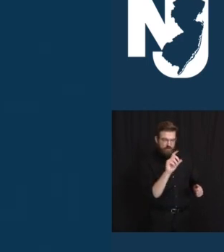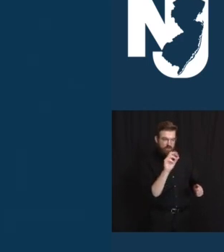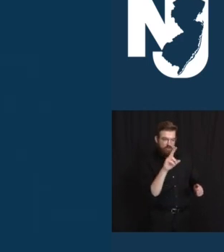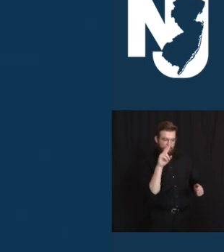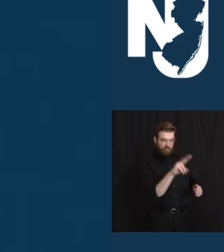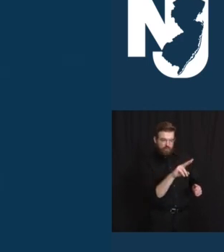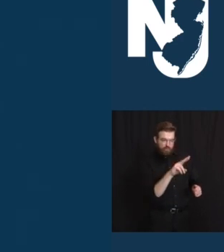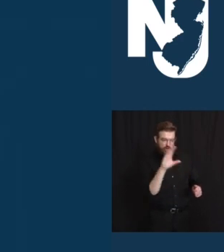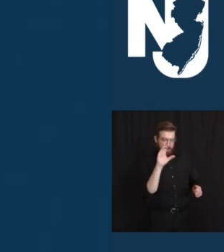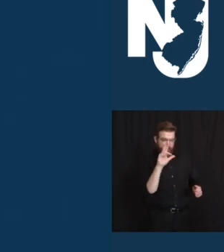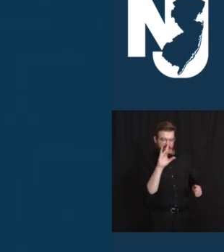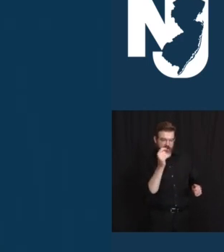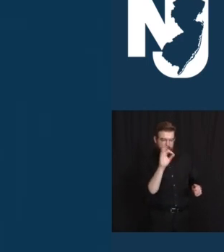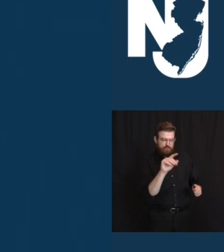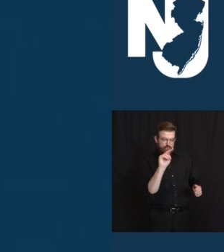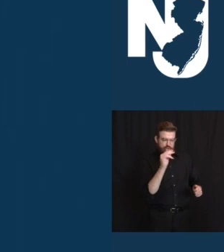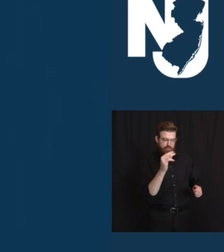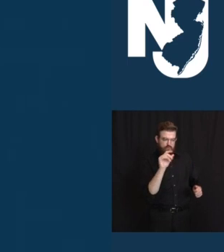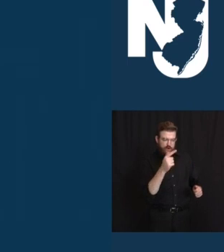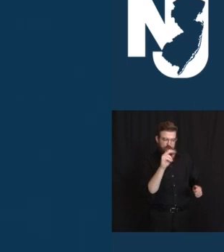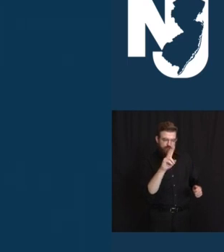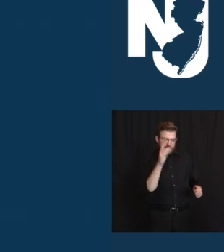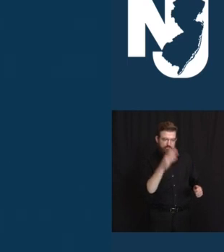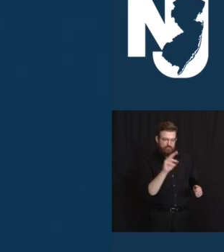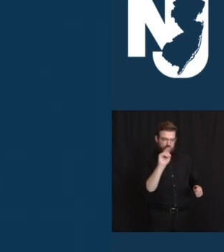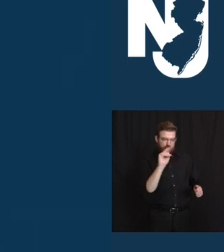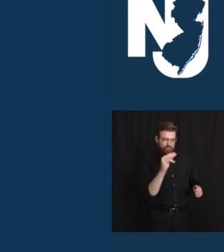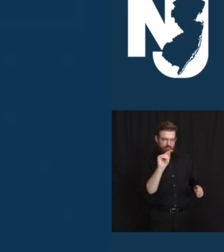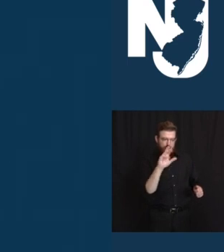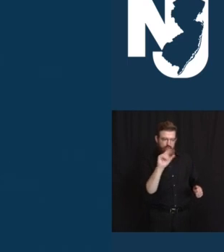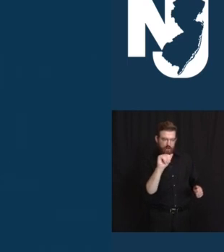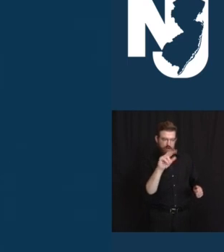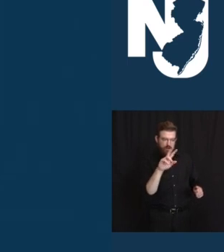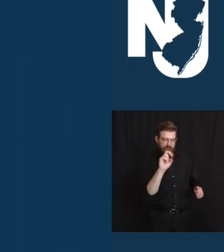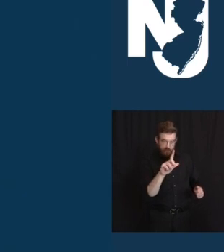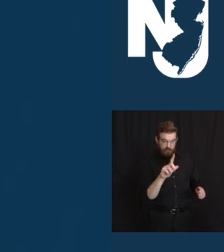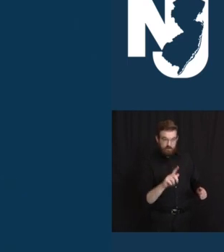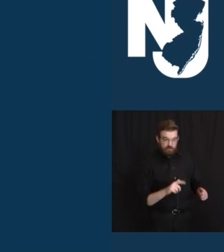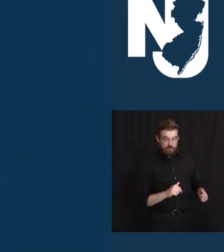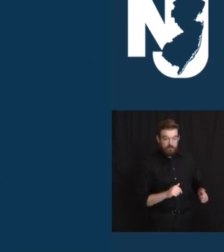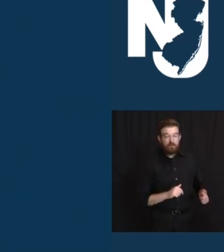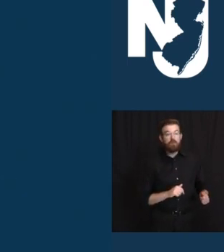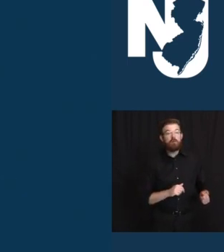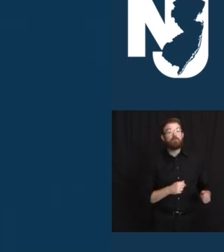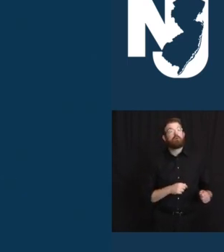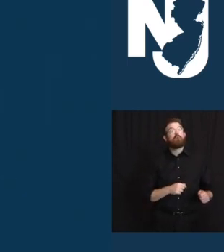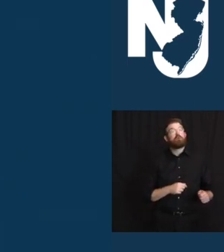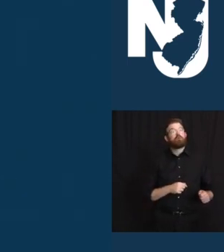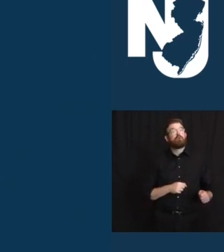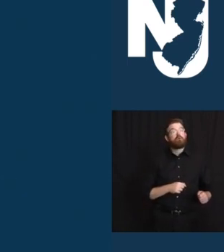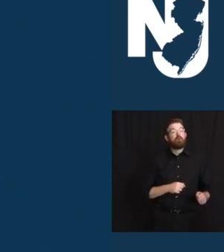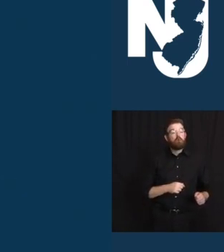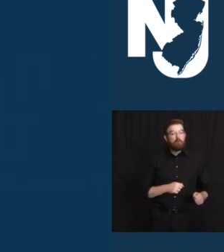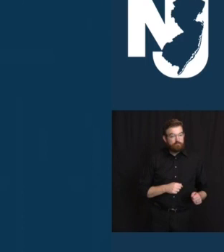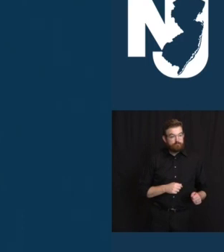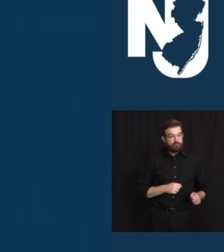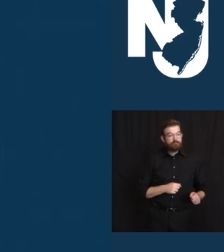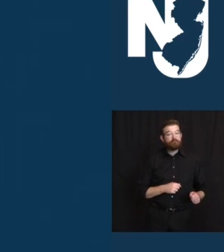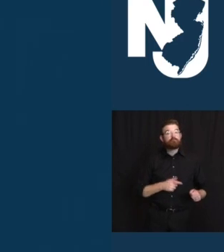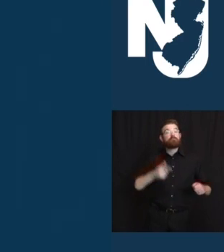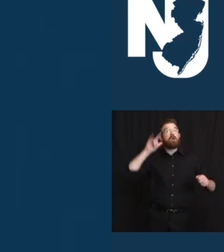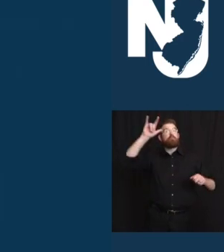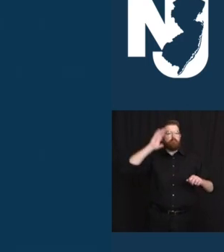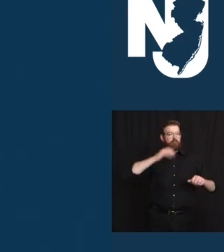covid19.nj.gov/njtravel, or by scanning a QR code on posters that will be placed at airports this Monday.